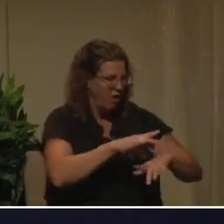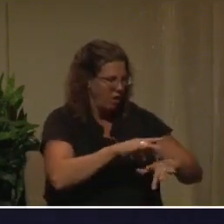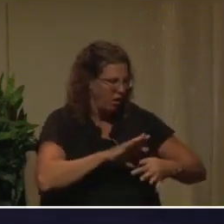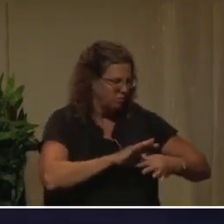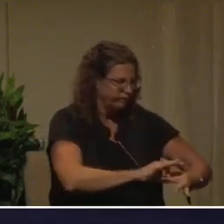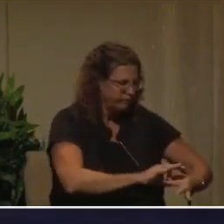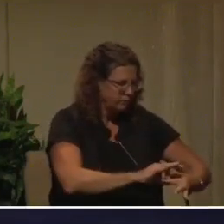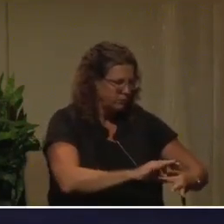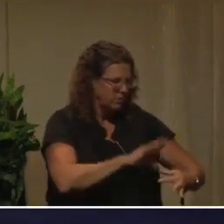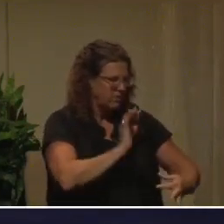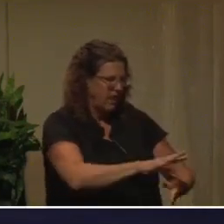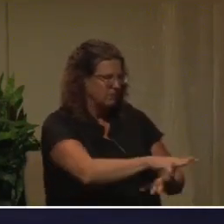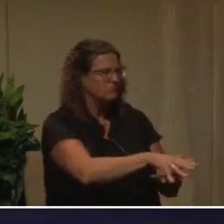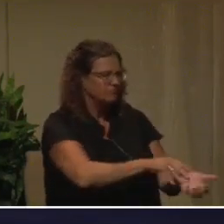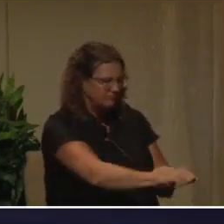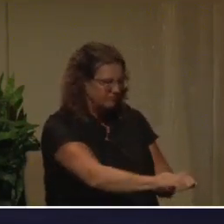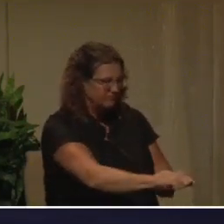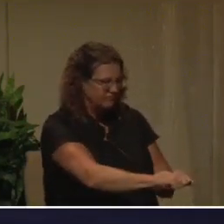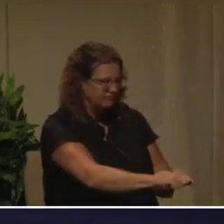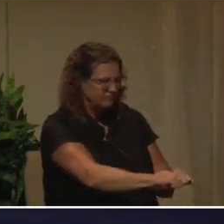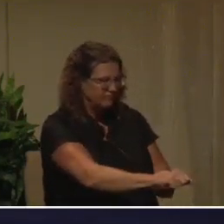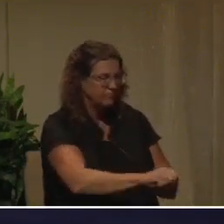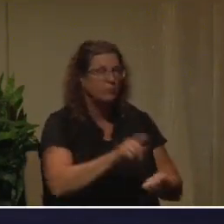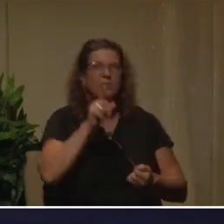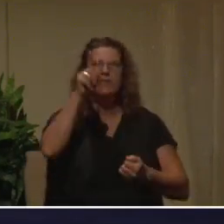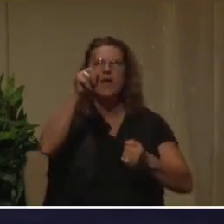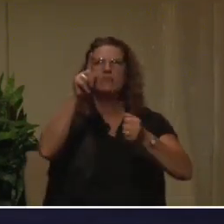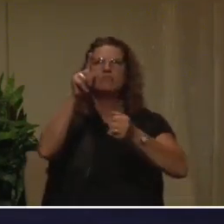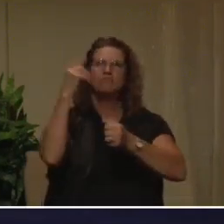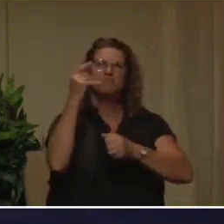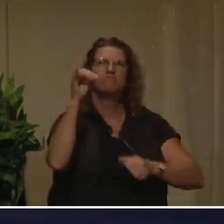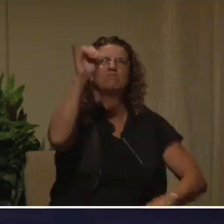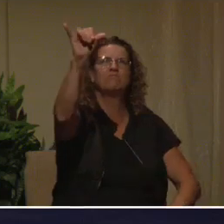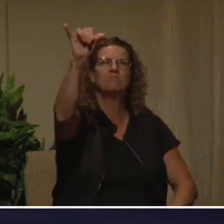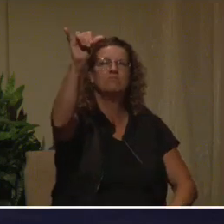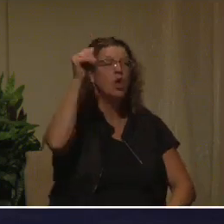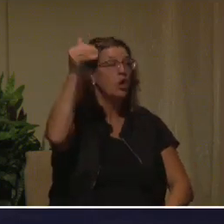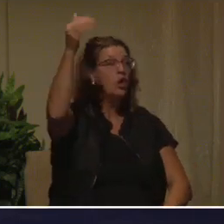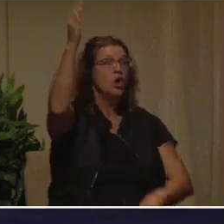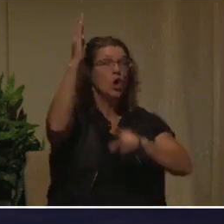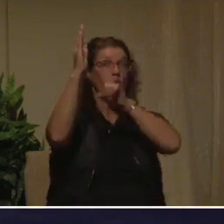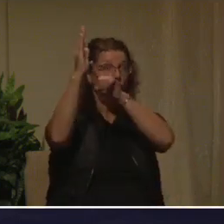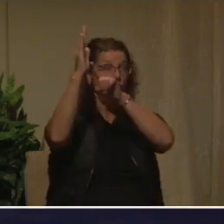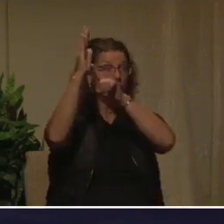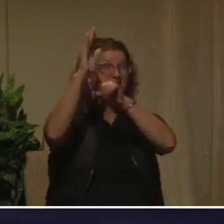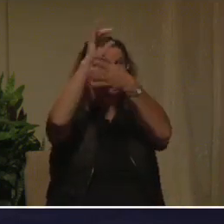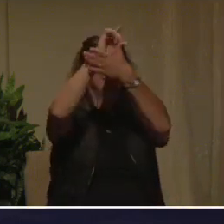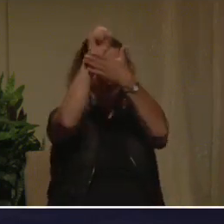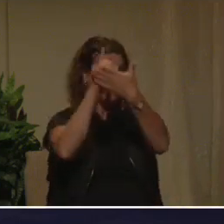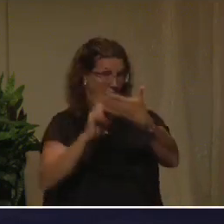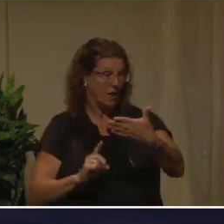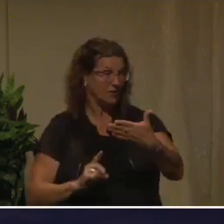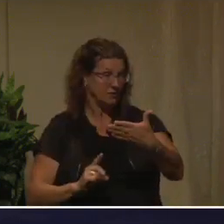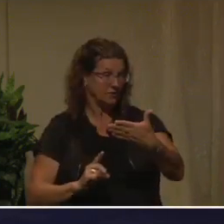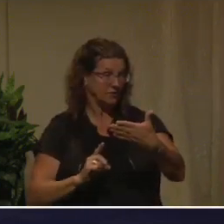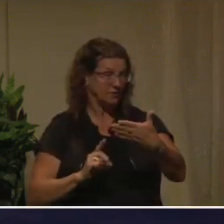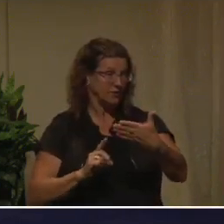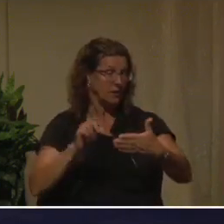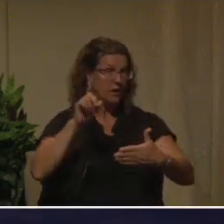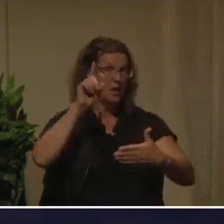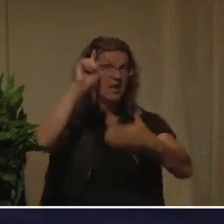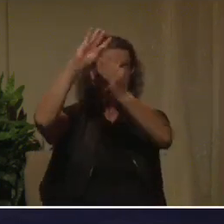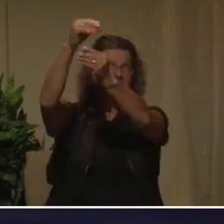life. Now the one who has fashioned us for this very purpose is God, who has given us